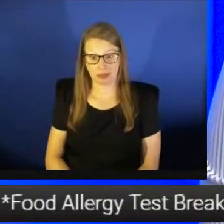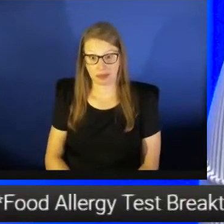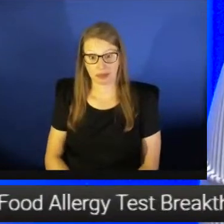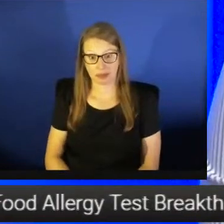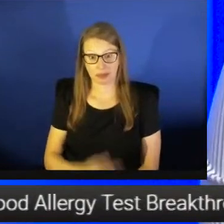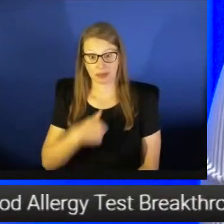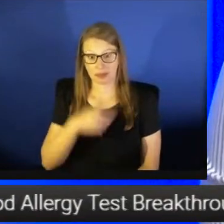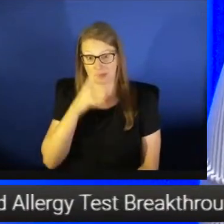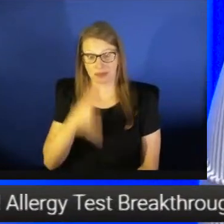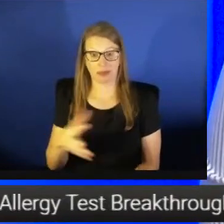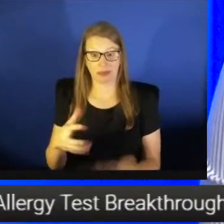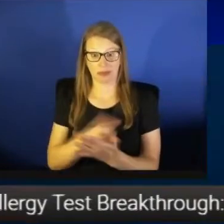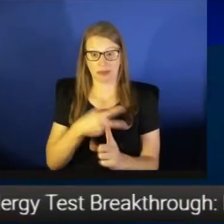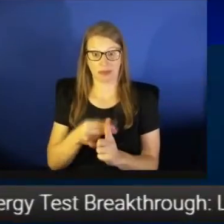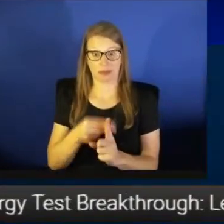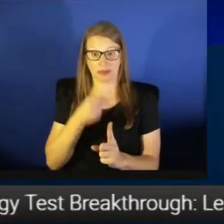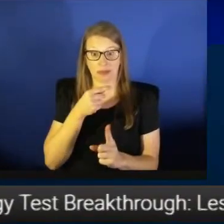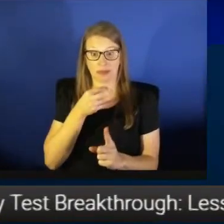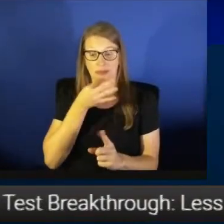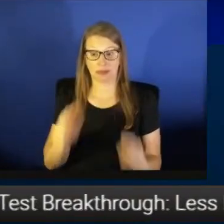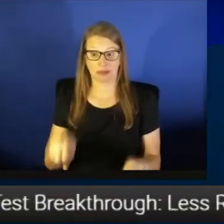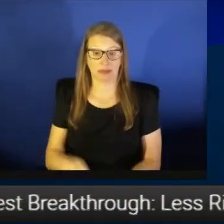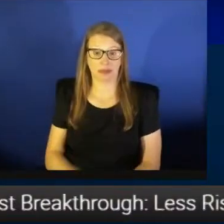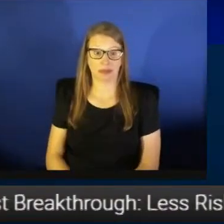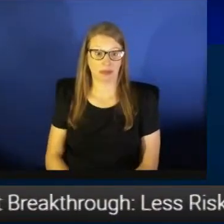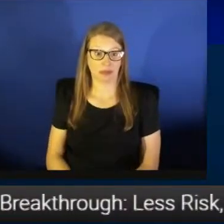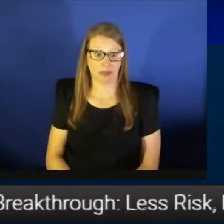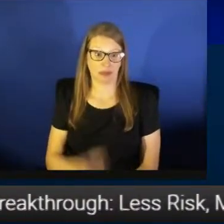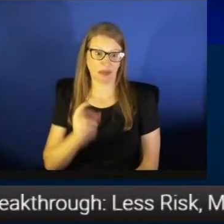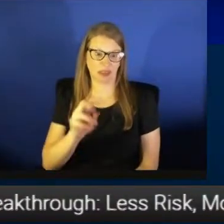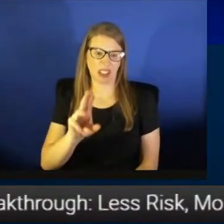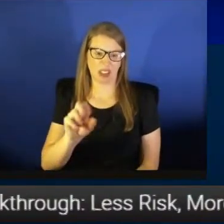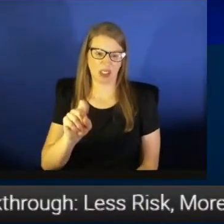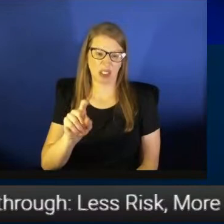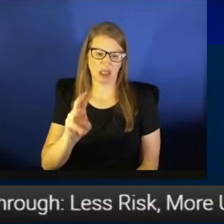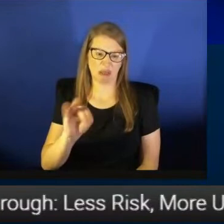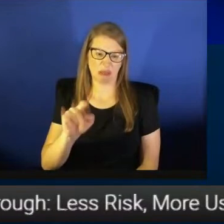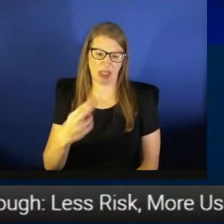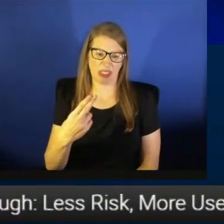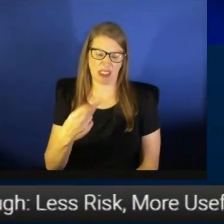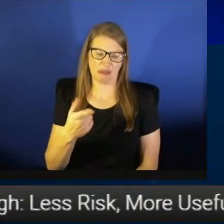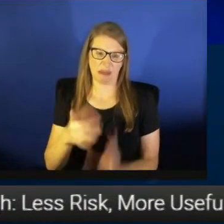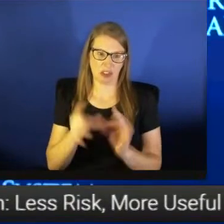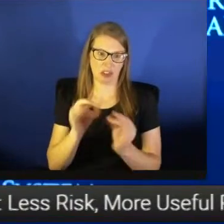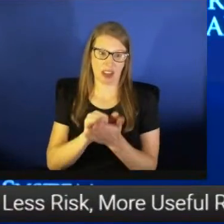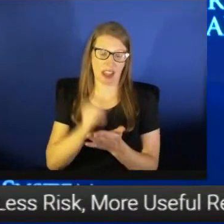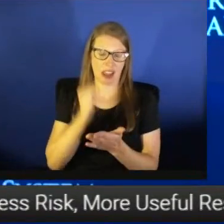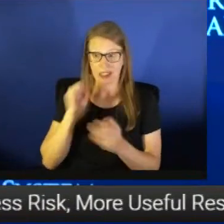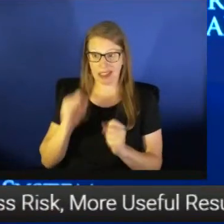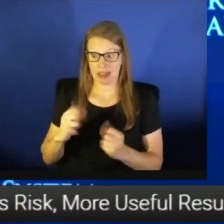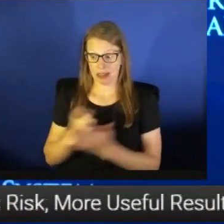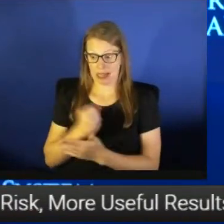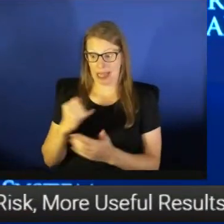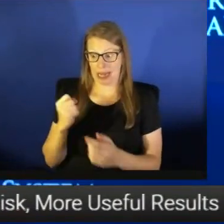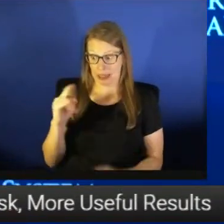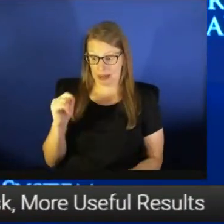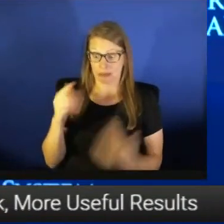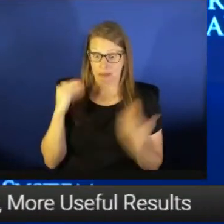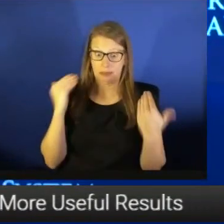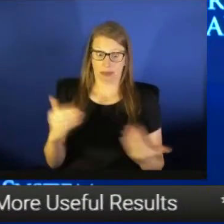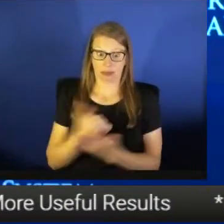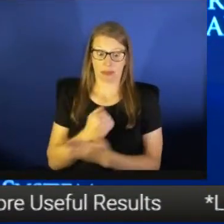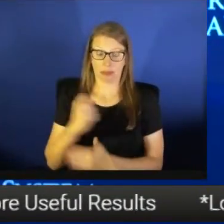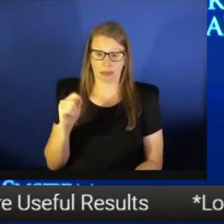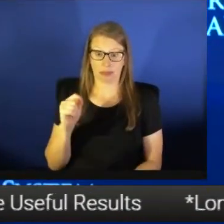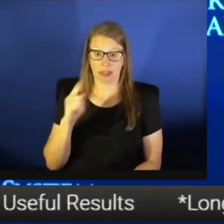vaccinate as soon as you can. Dr. Smith, I think you mentioned that. If you can get it, get it. Yeah, and I think the timing is kind of